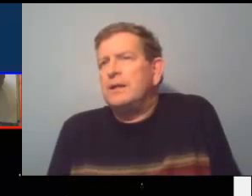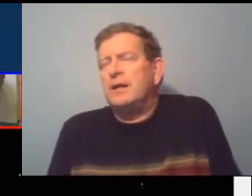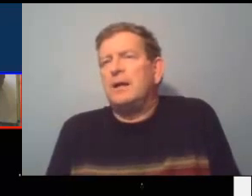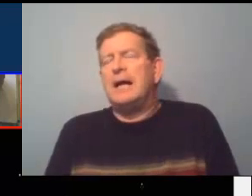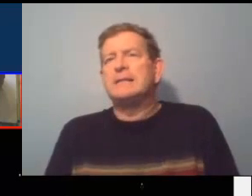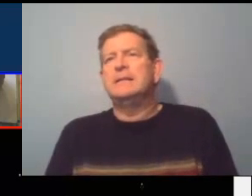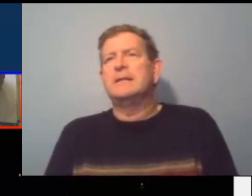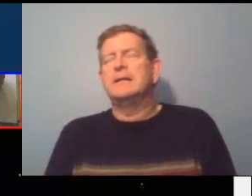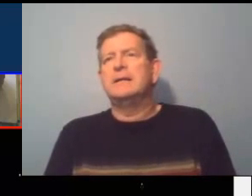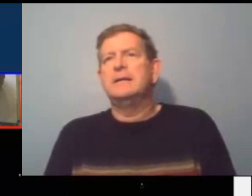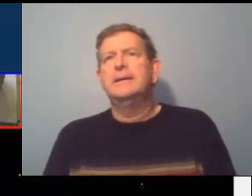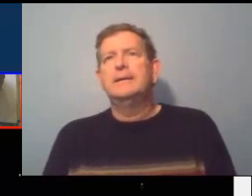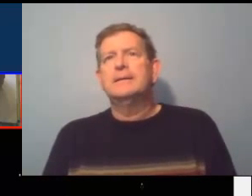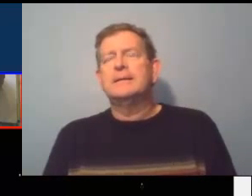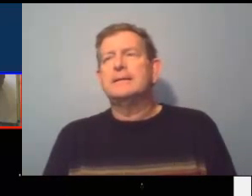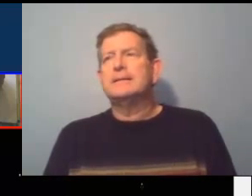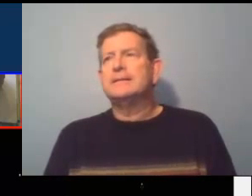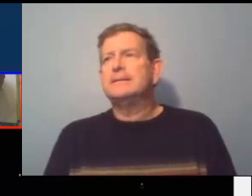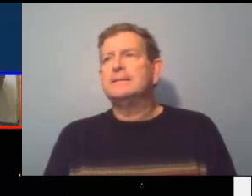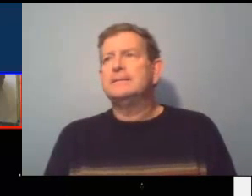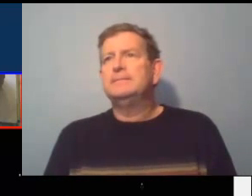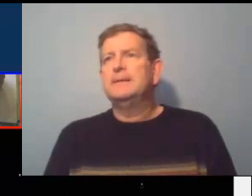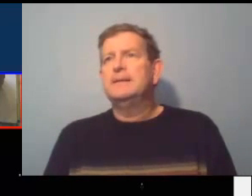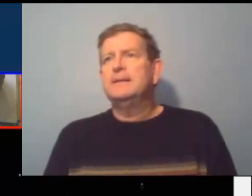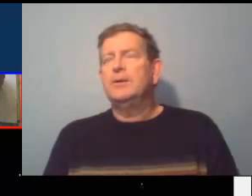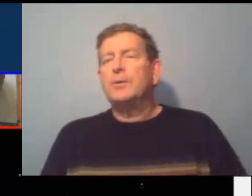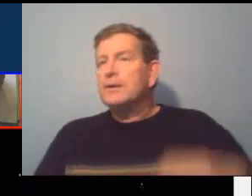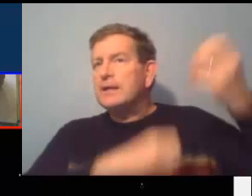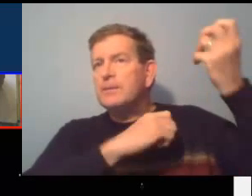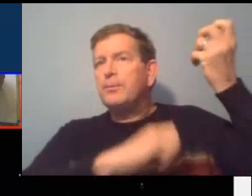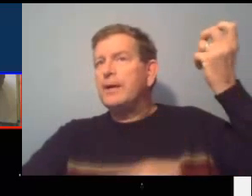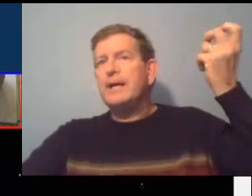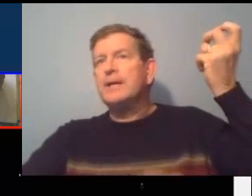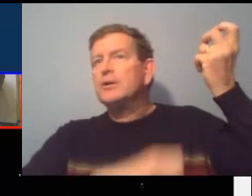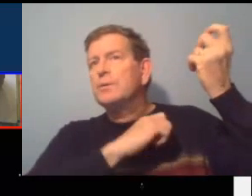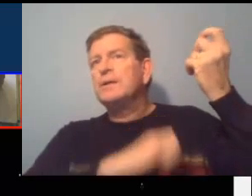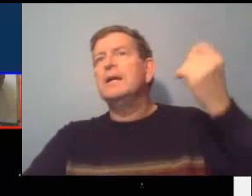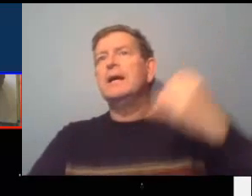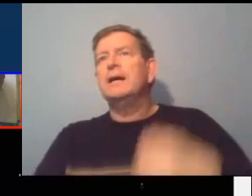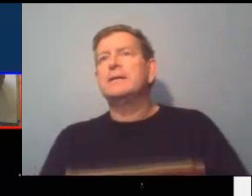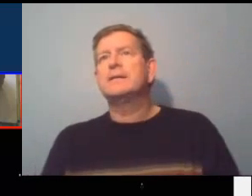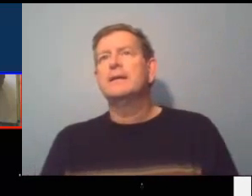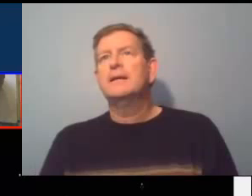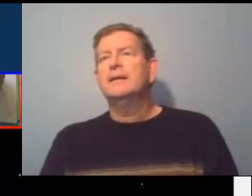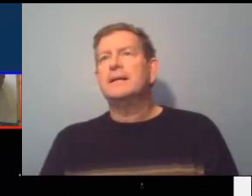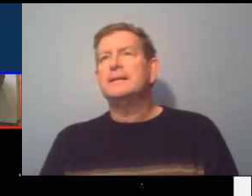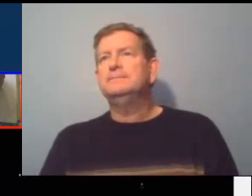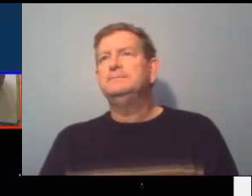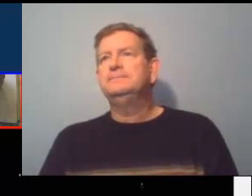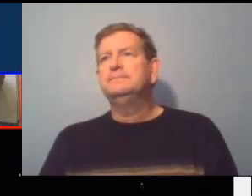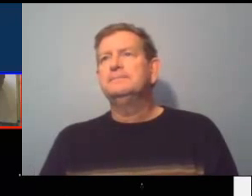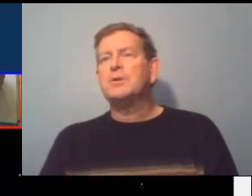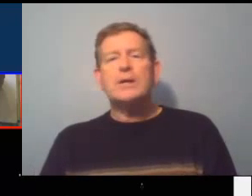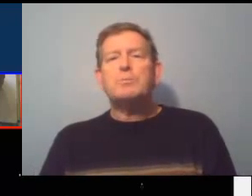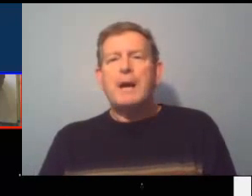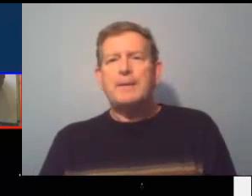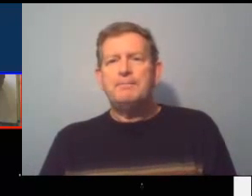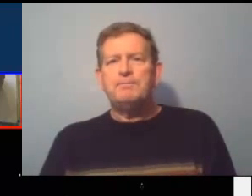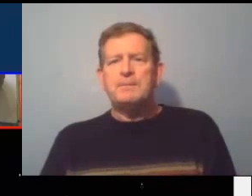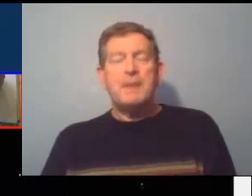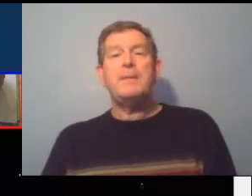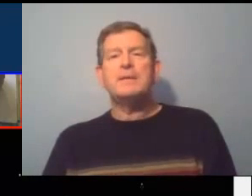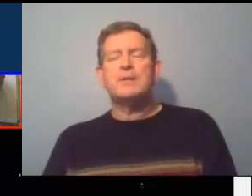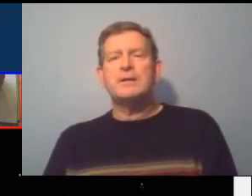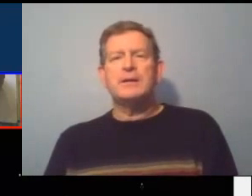gusta música clásica. You don't know how to say to play an instrument yet. So that's